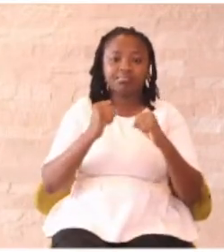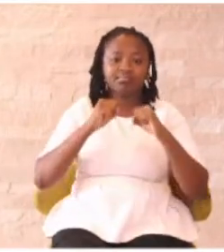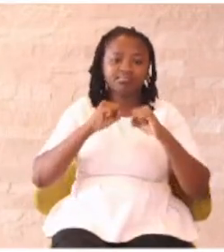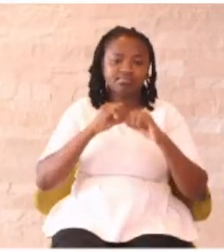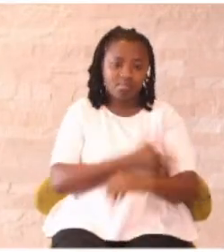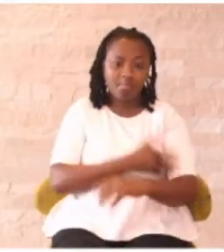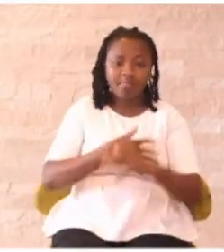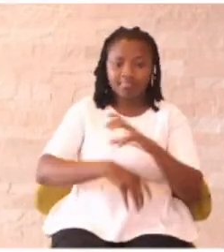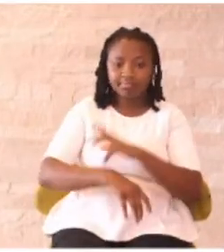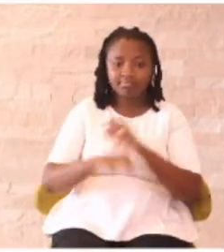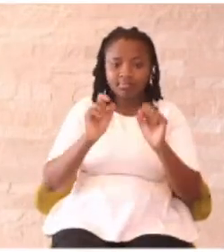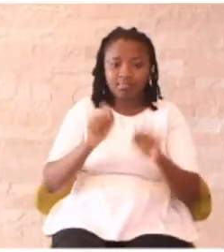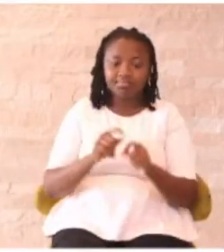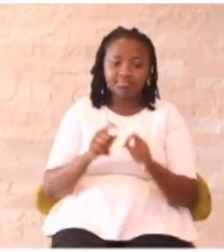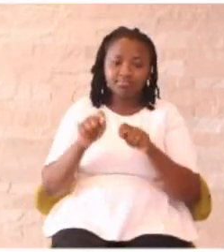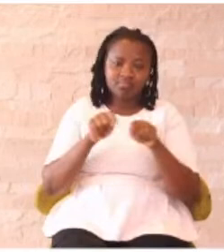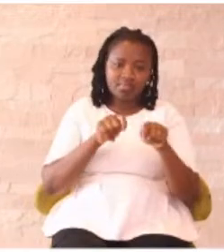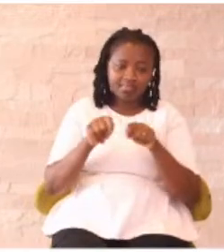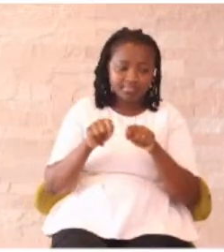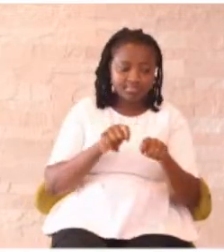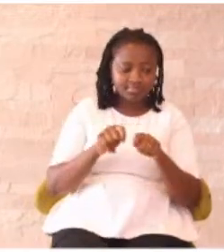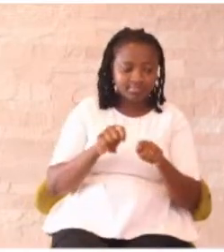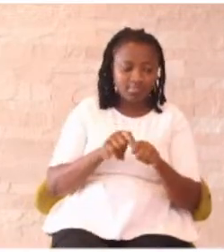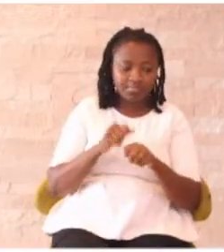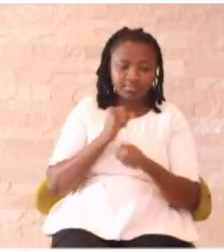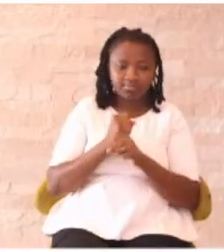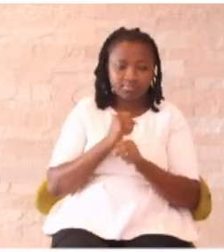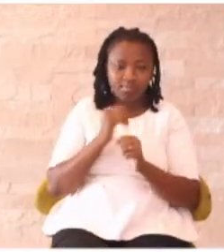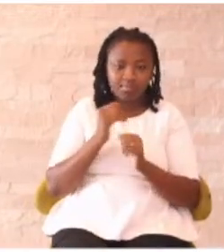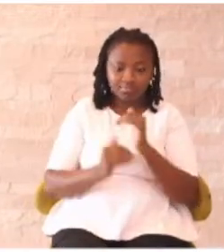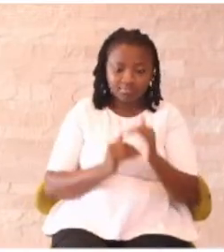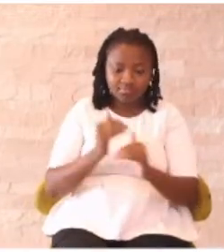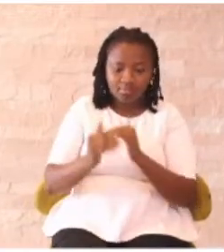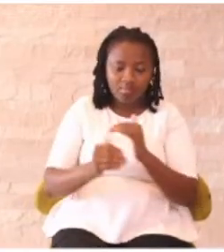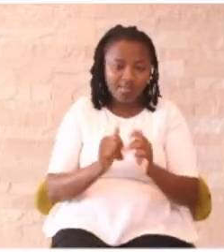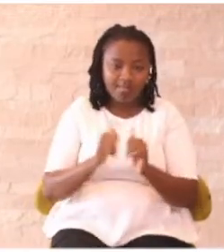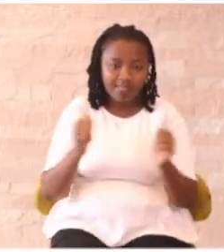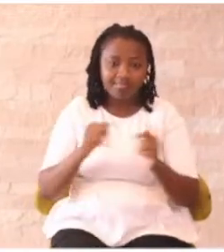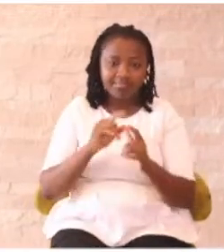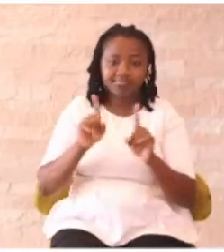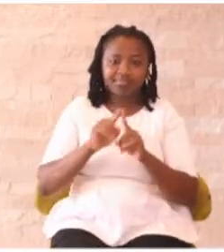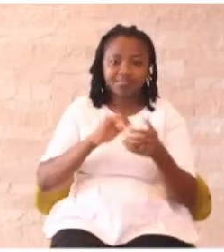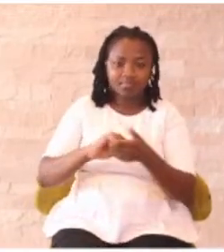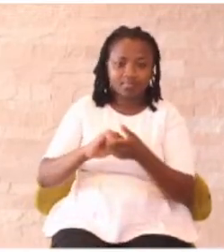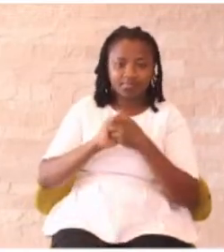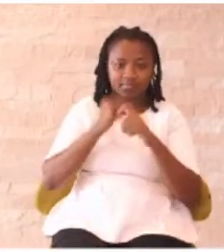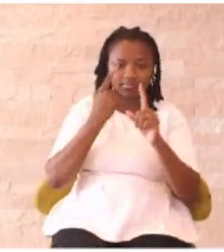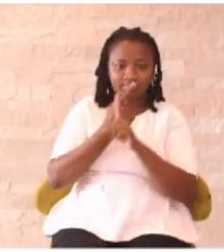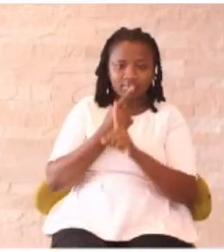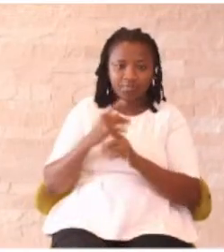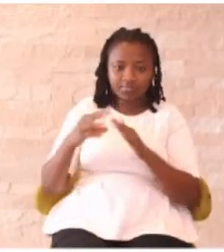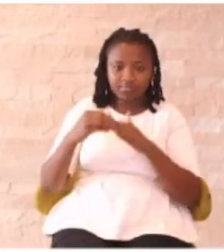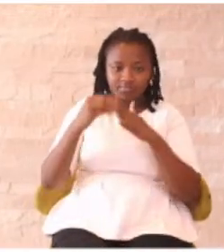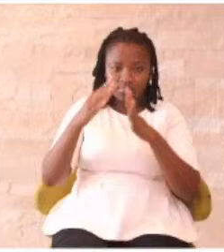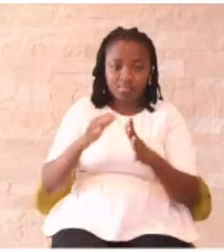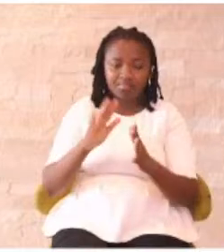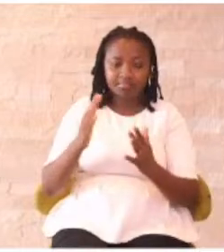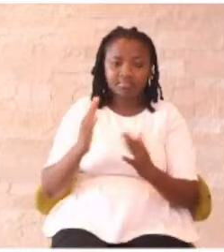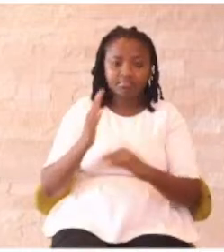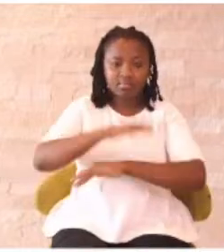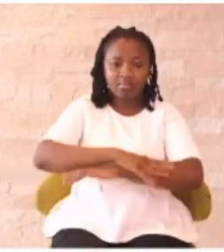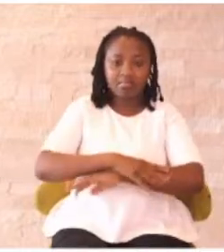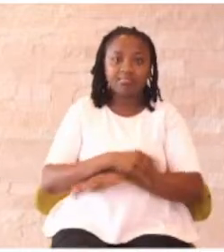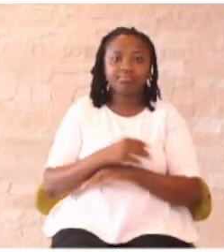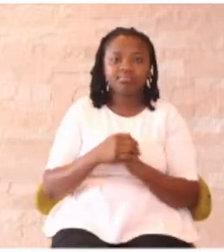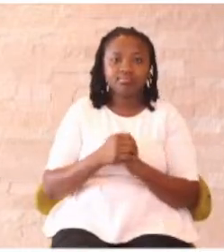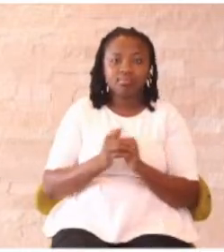navigate the governance process, to be able to engage in the different leadership platforms where they are. This is